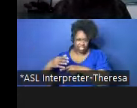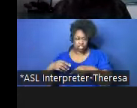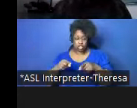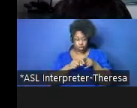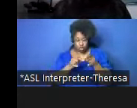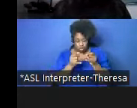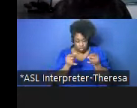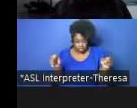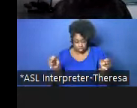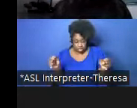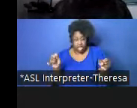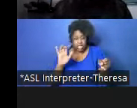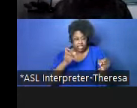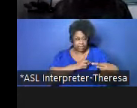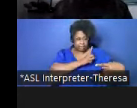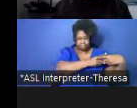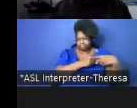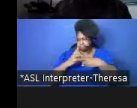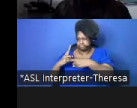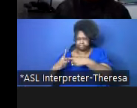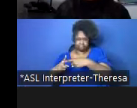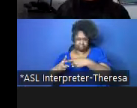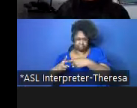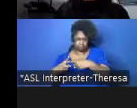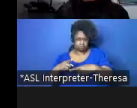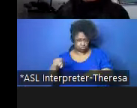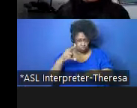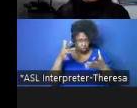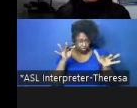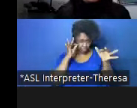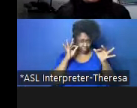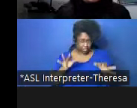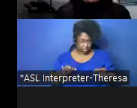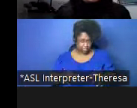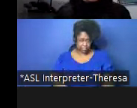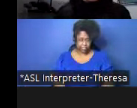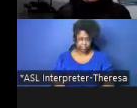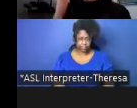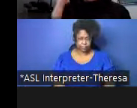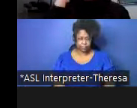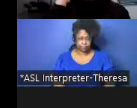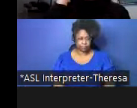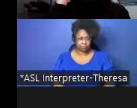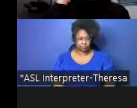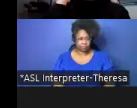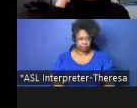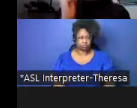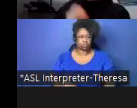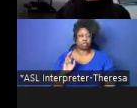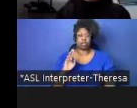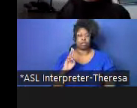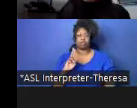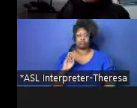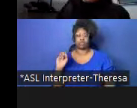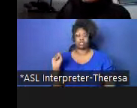anybody decided on the final thing for that? Well, I can speak to that. And